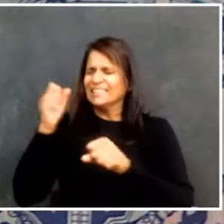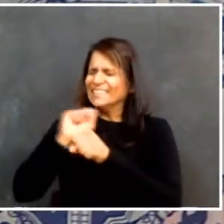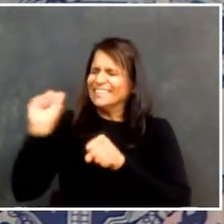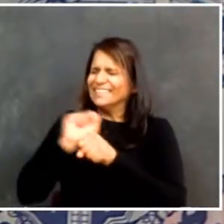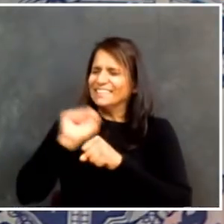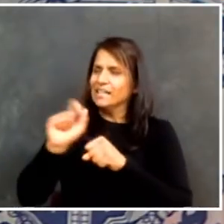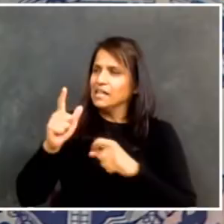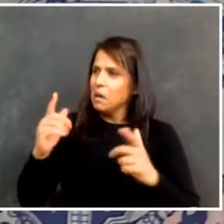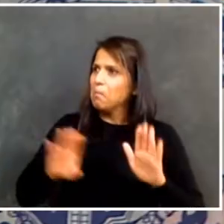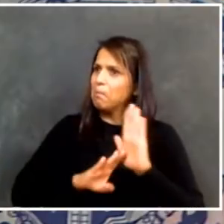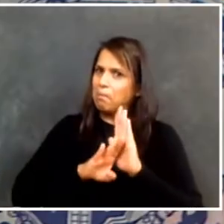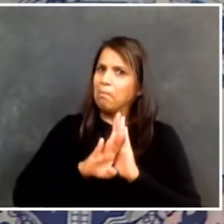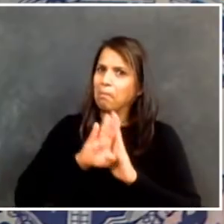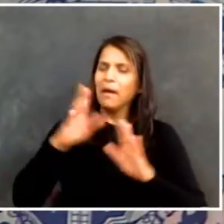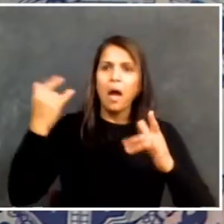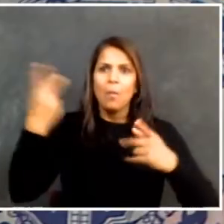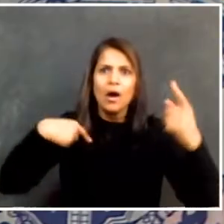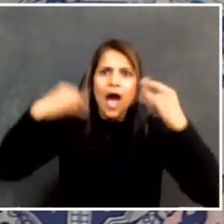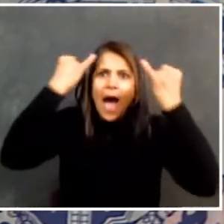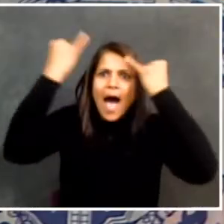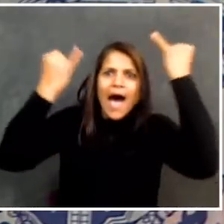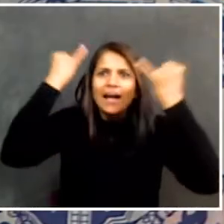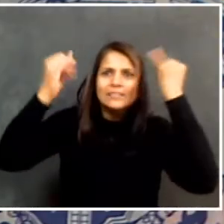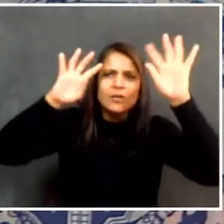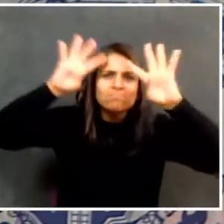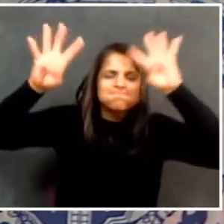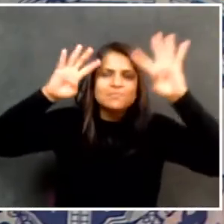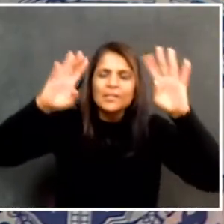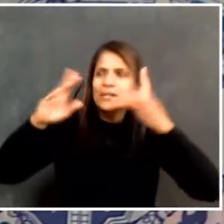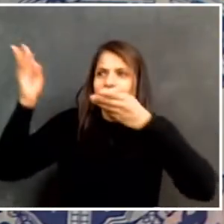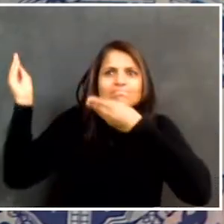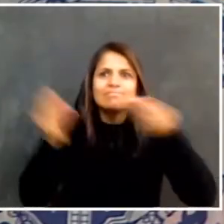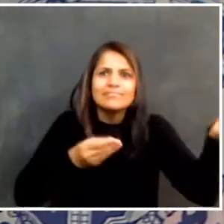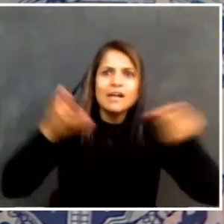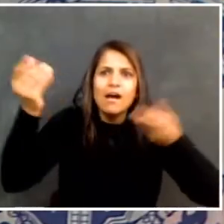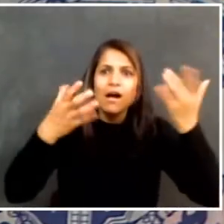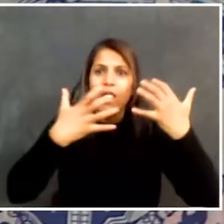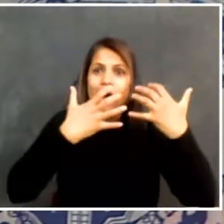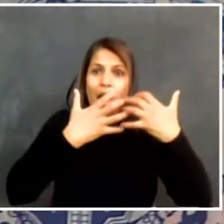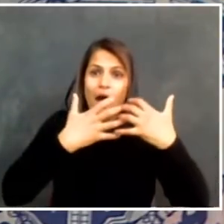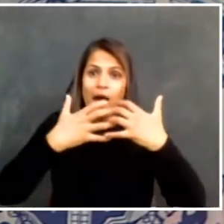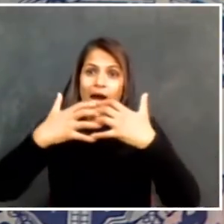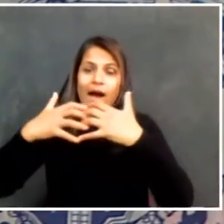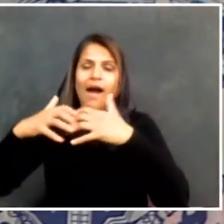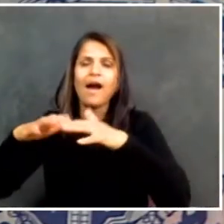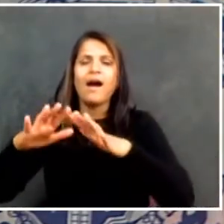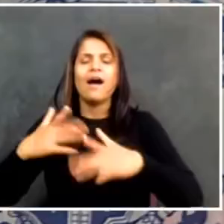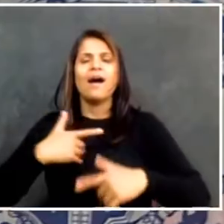for everything you're doing to get us through this, and we will get through this. Thank you very much, everyone.